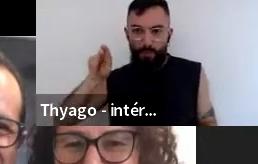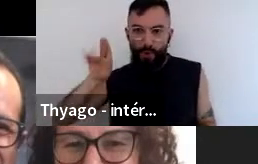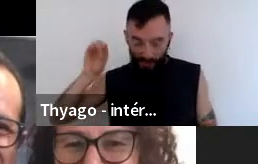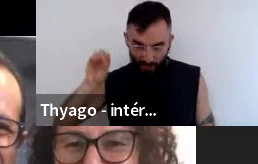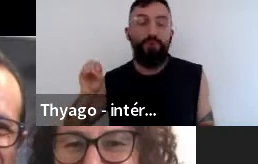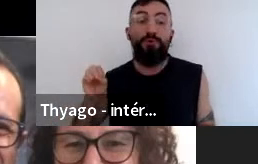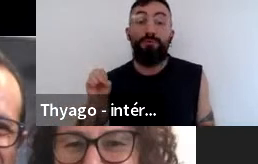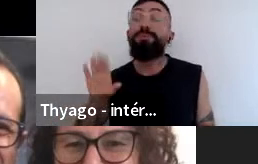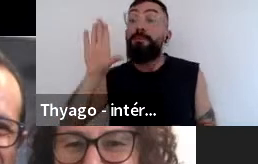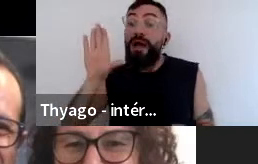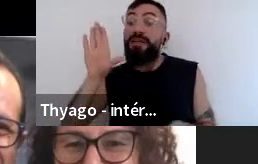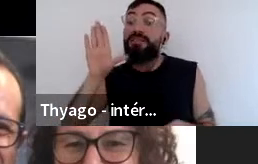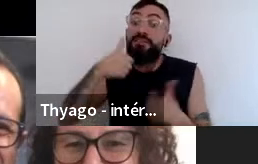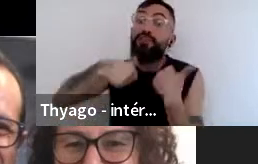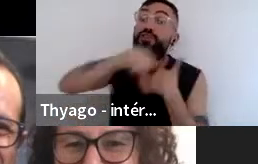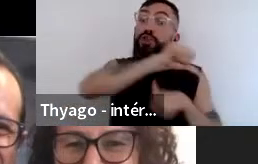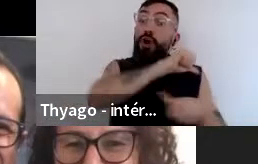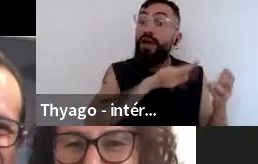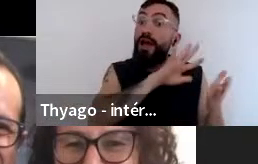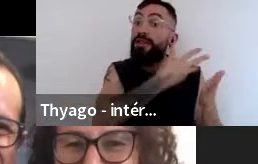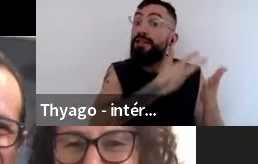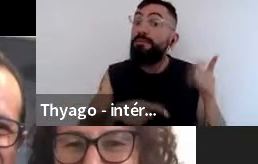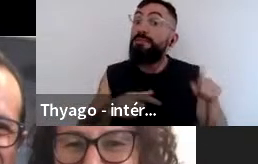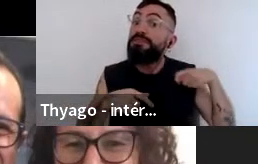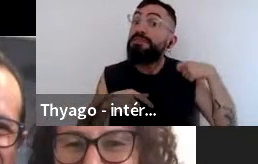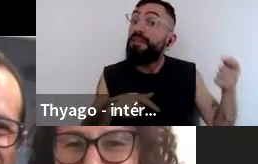city in Libras refers to a boat.